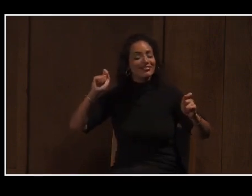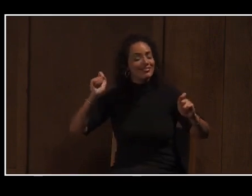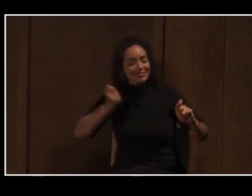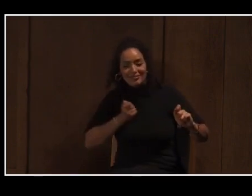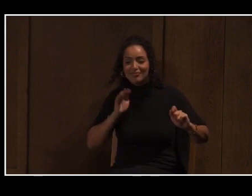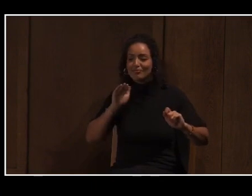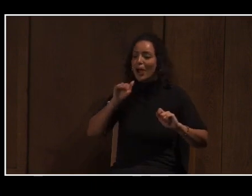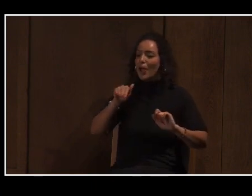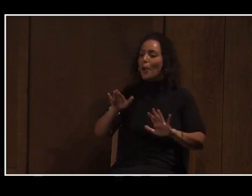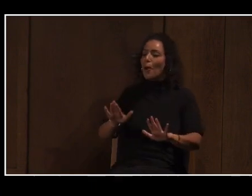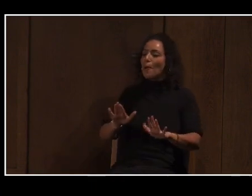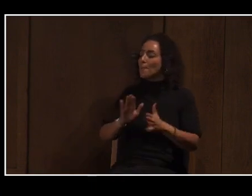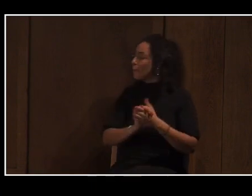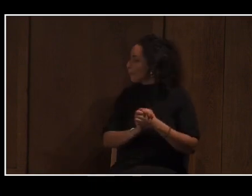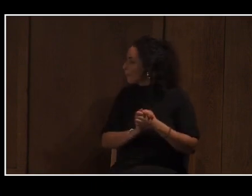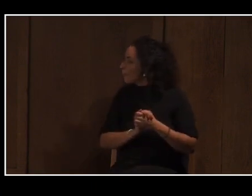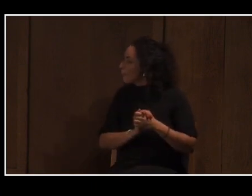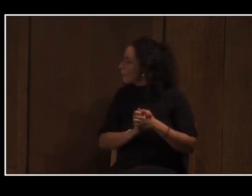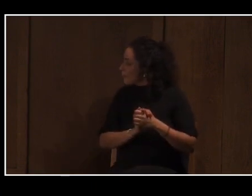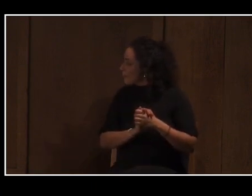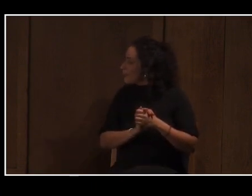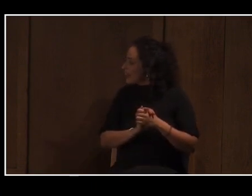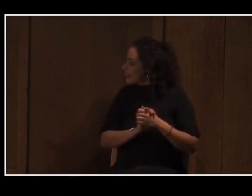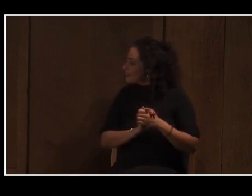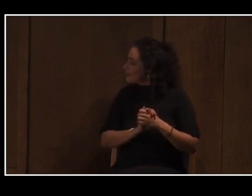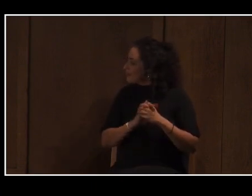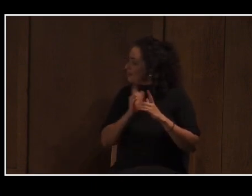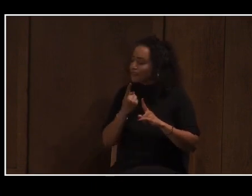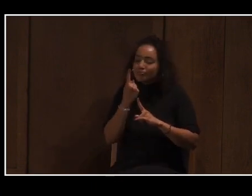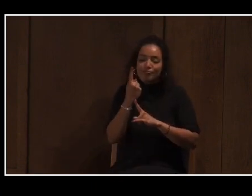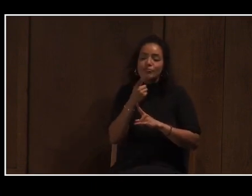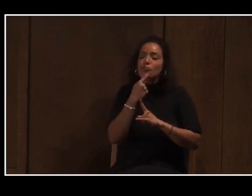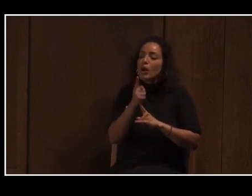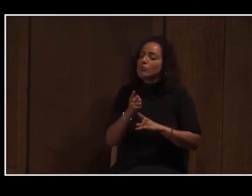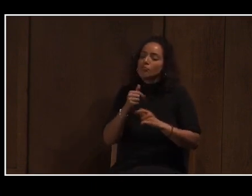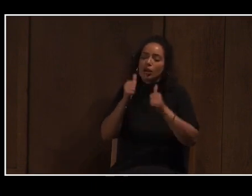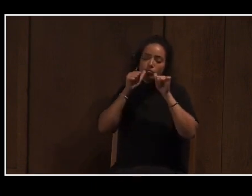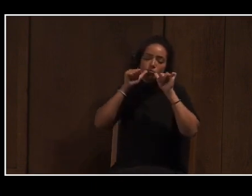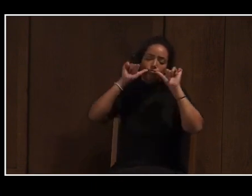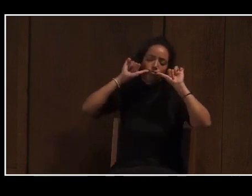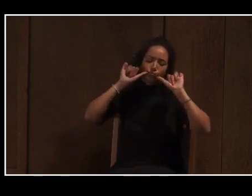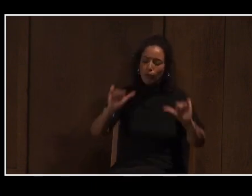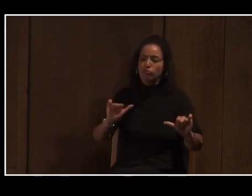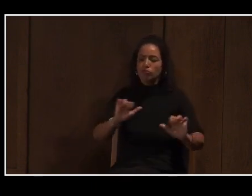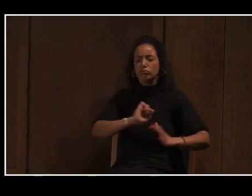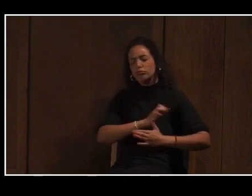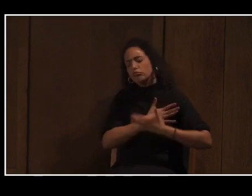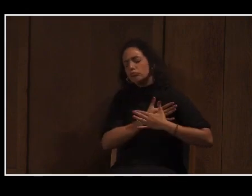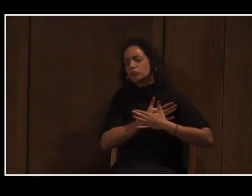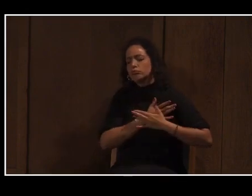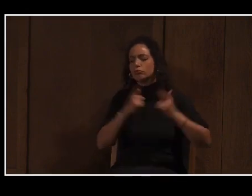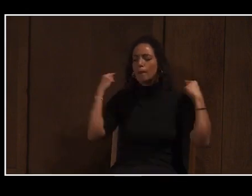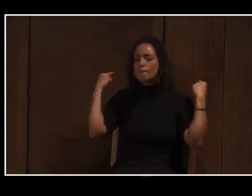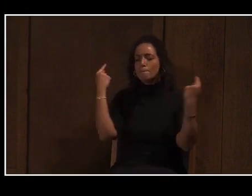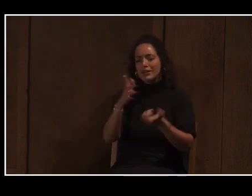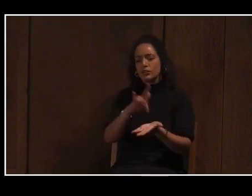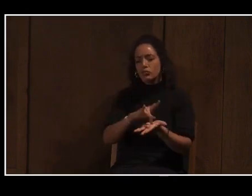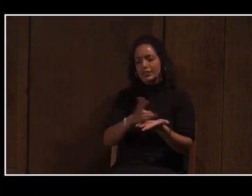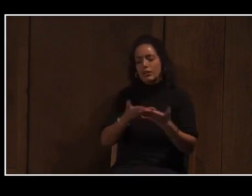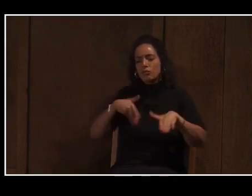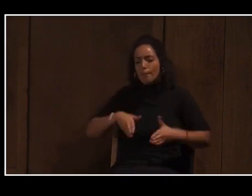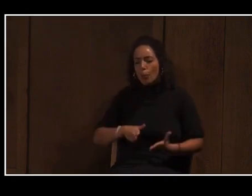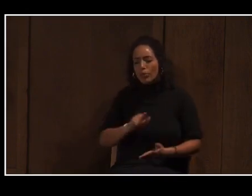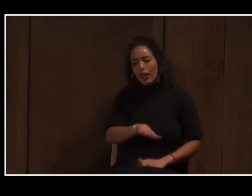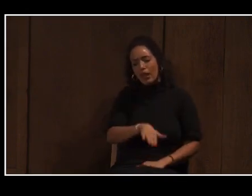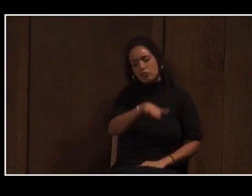my umbilical cord is buried, the big stubborn love of my life, Mexico City, where I was born and raised. And as many